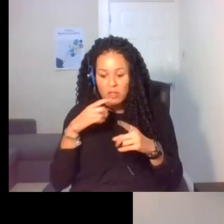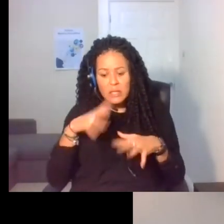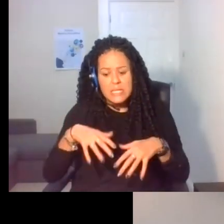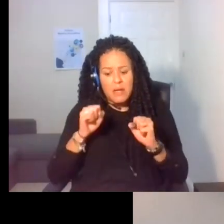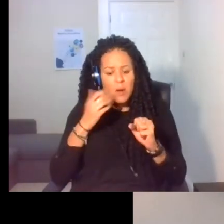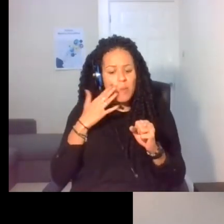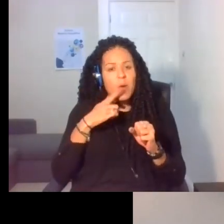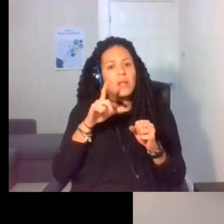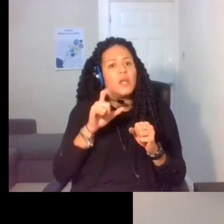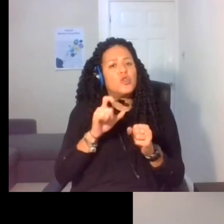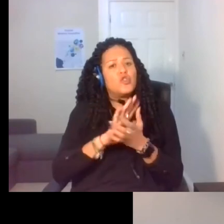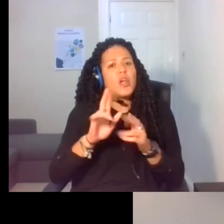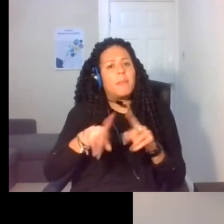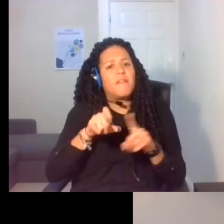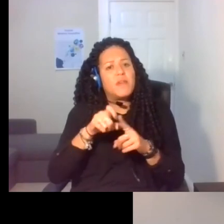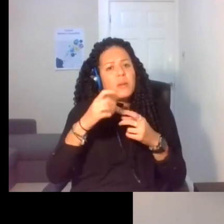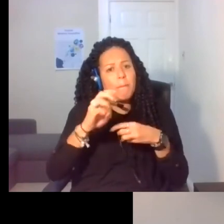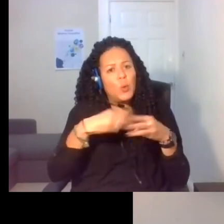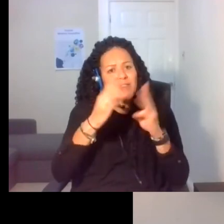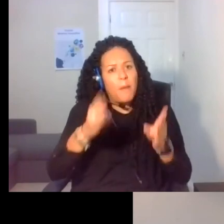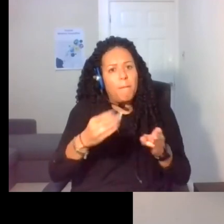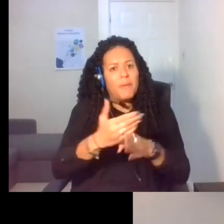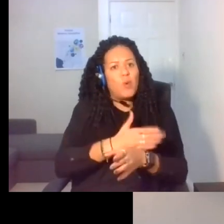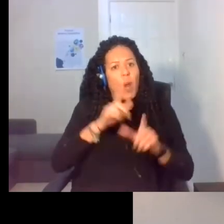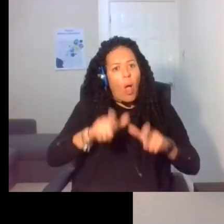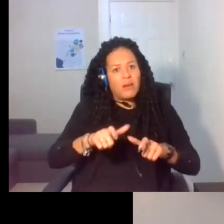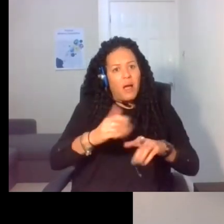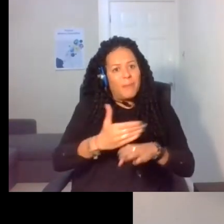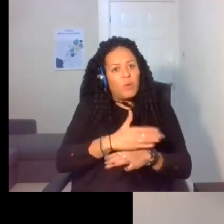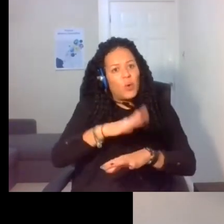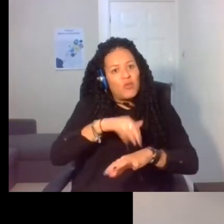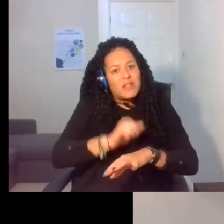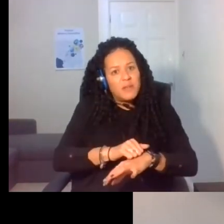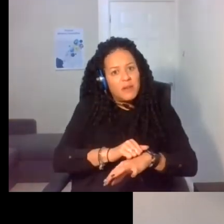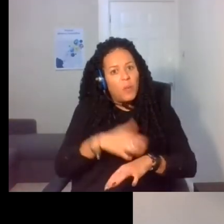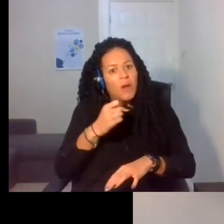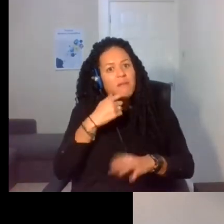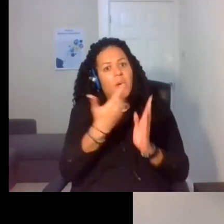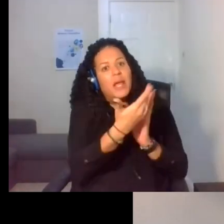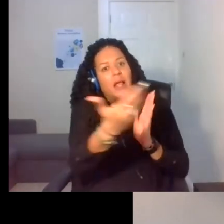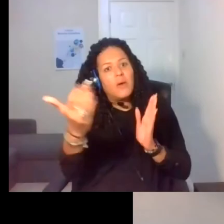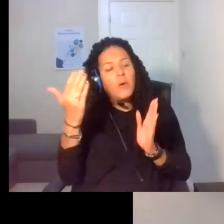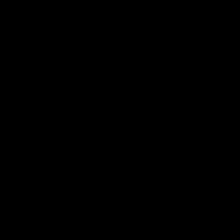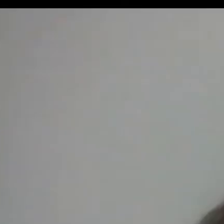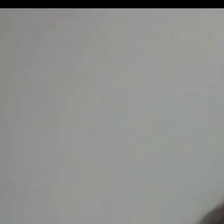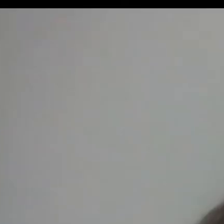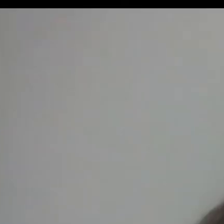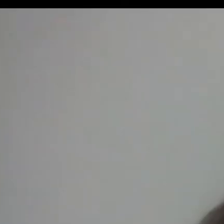in the Chelmsford Museum before lockdown for Christmas, and we found this exhibition called Snapping the Stiletto